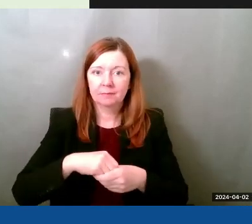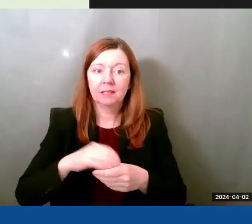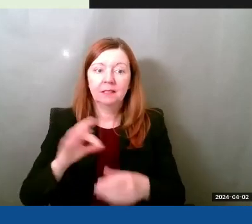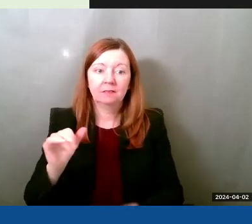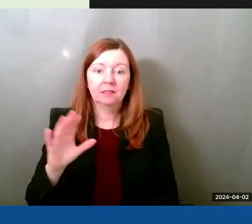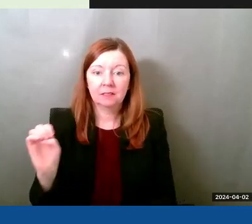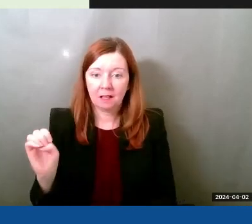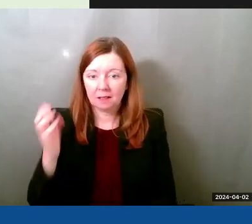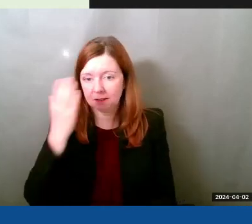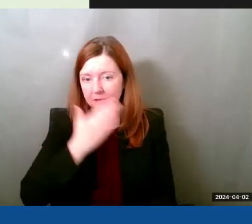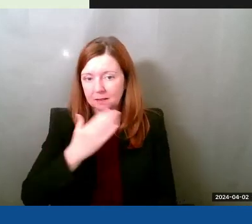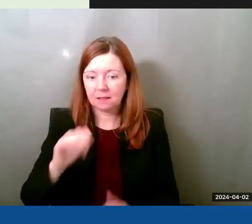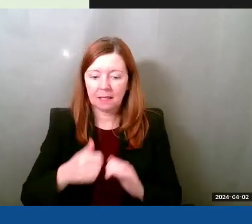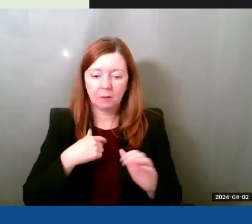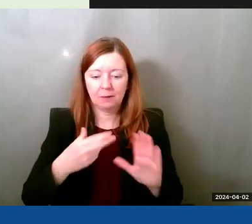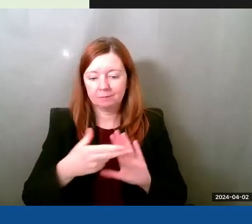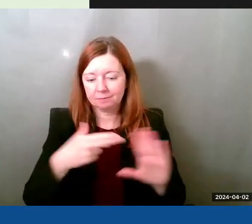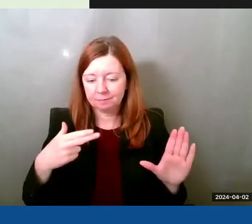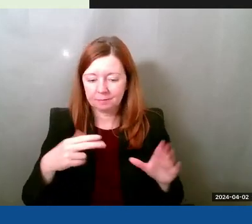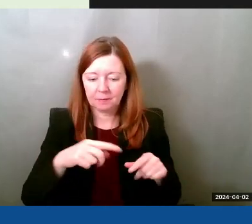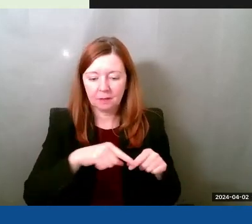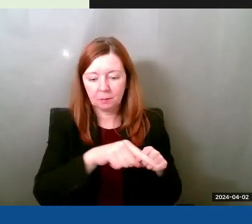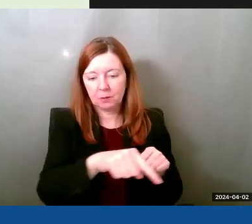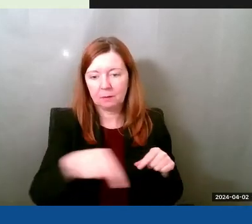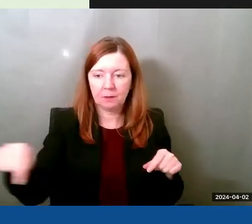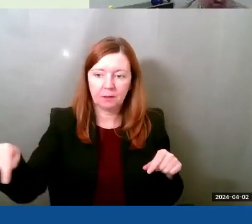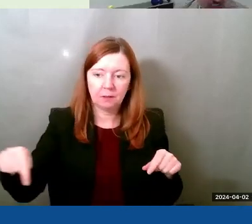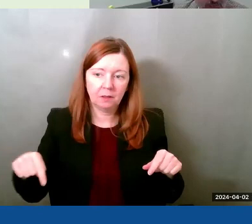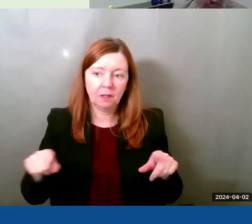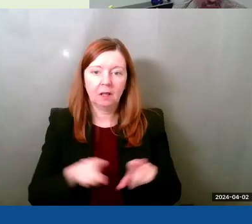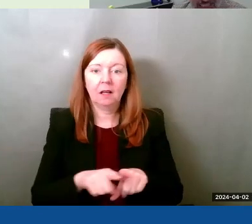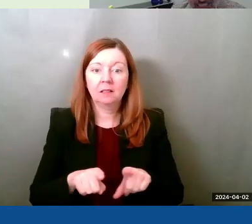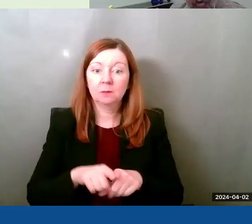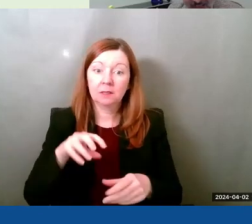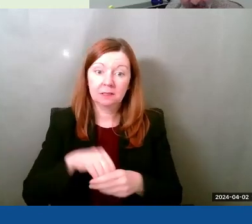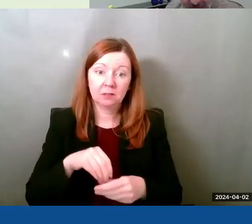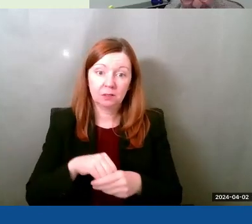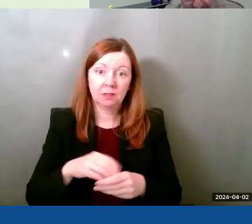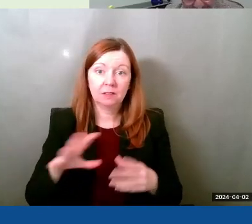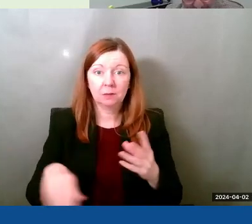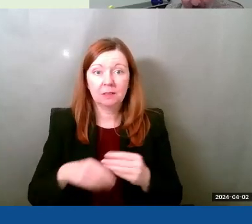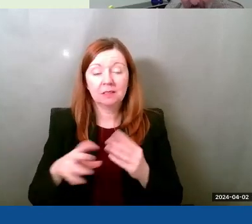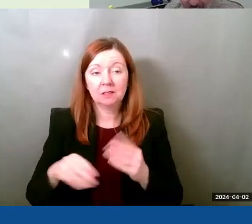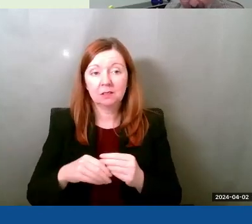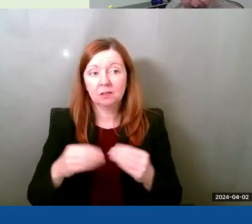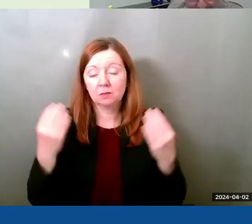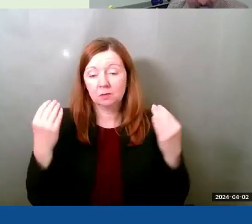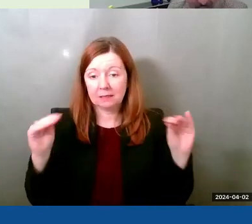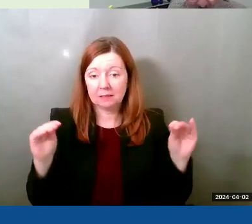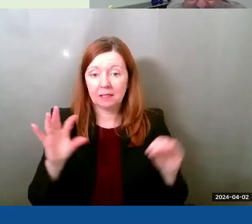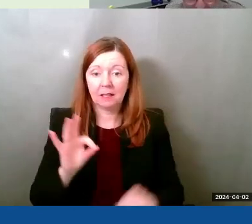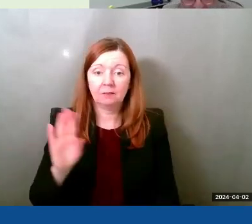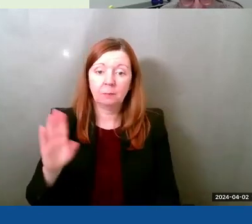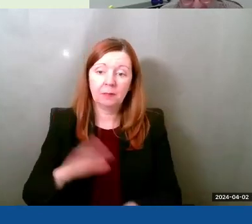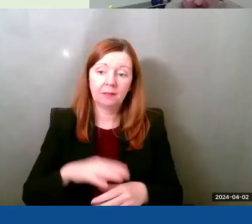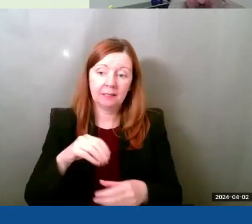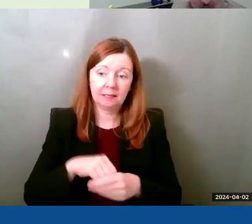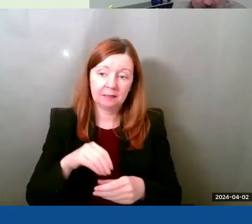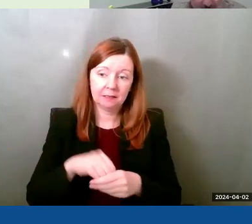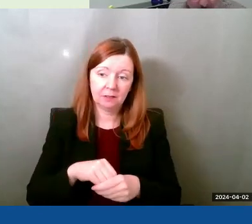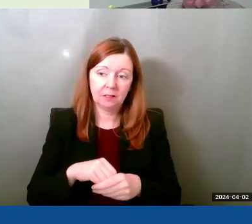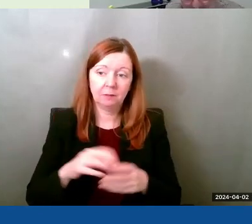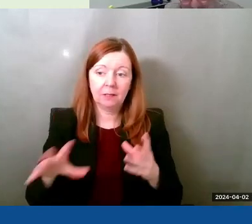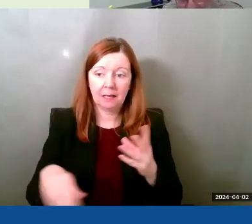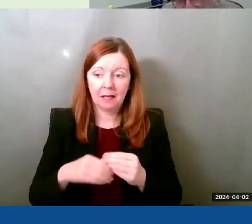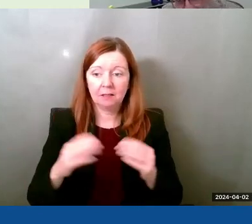and how we've sort of flanked the perimeter here, as well as internally. So additional retail and F&B on the interior have been added to